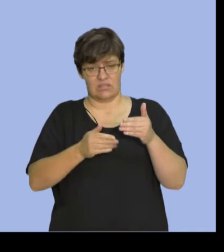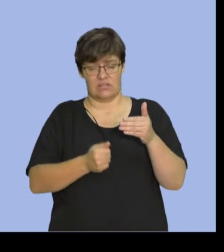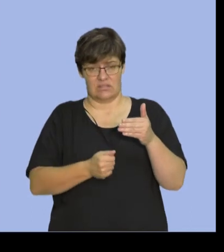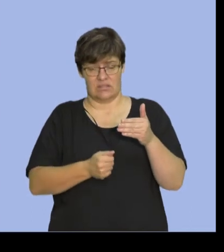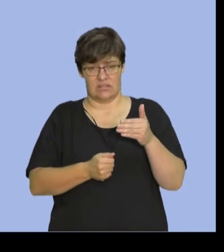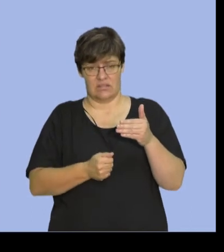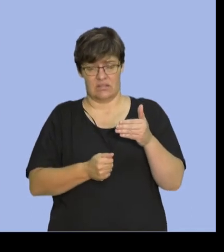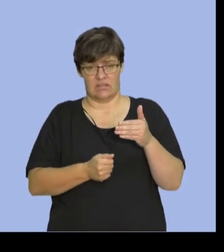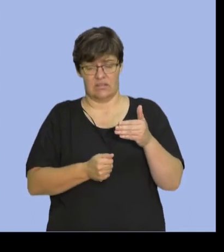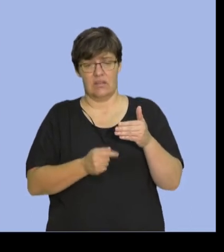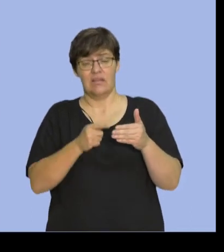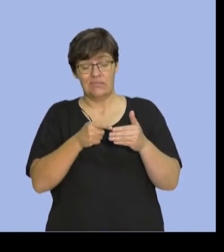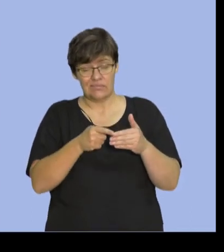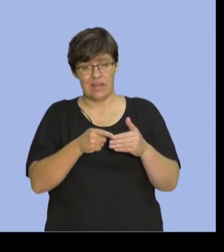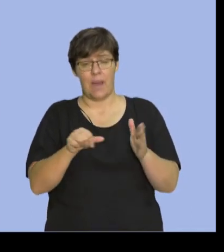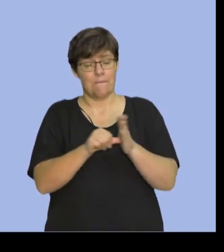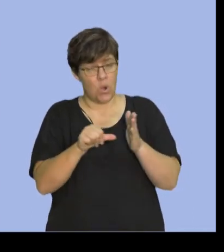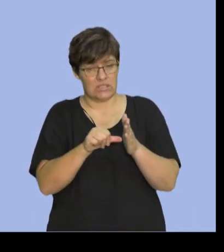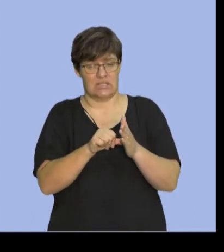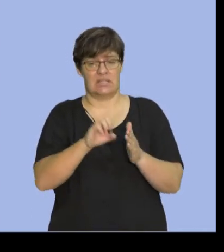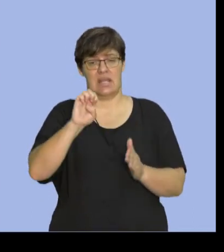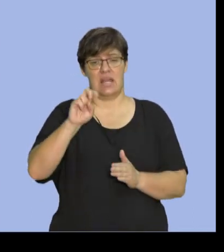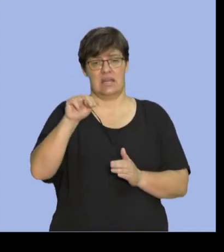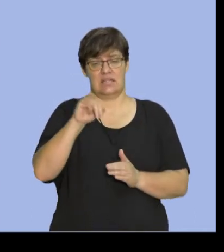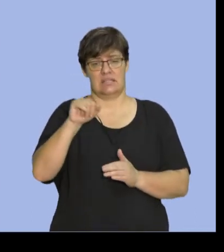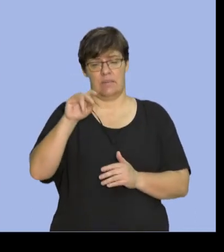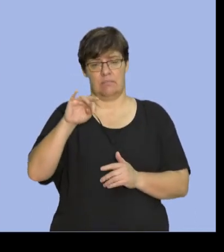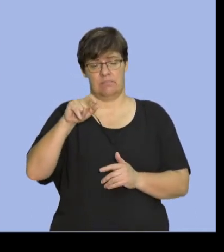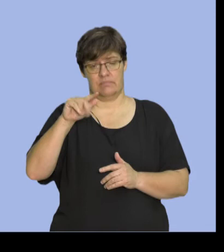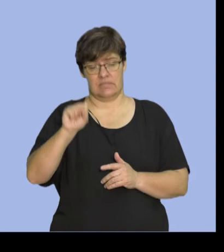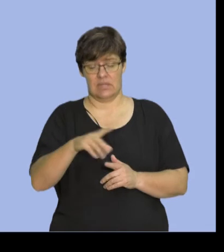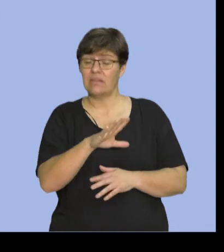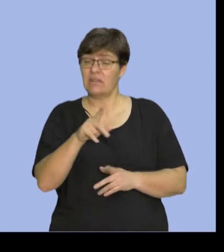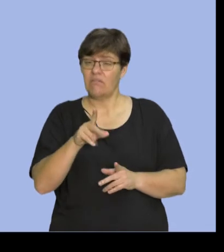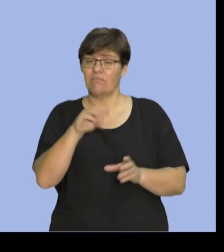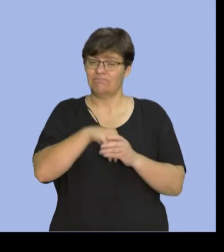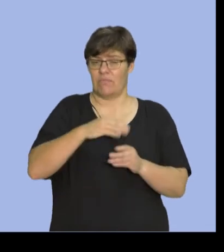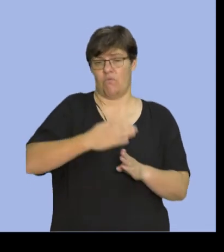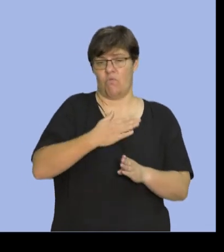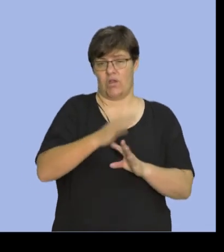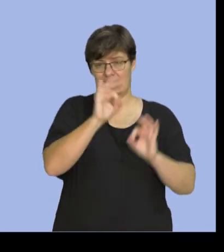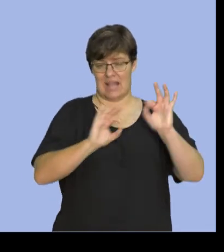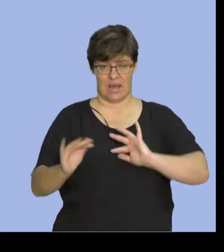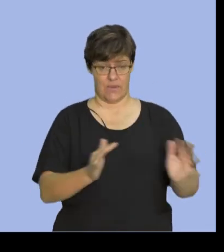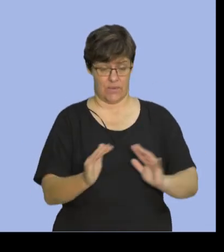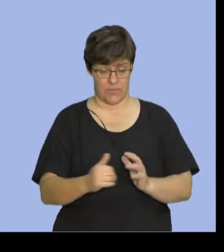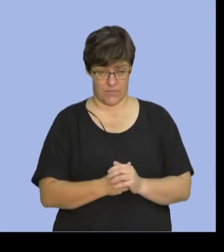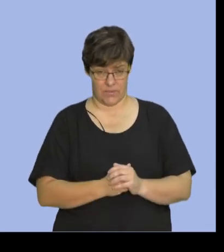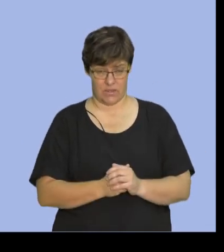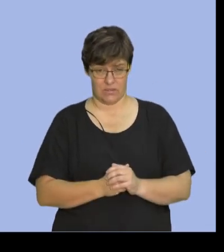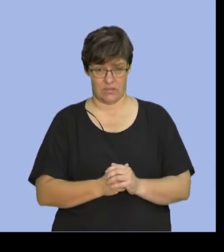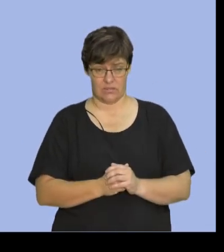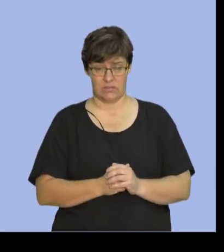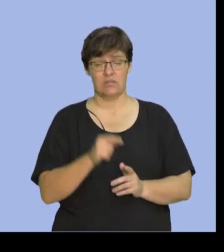contain important enzymes or secretions that are important in the functioning of the cell. So again, these